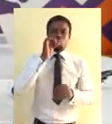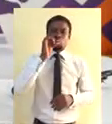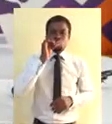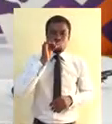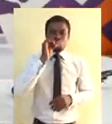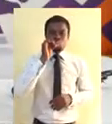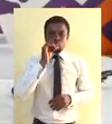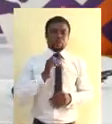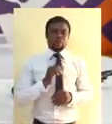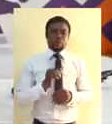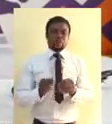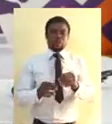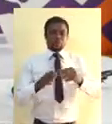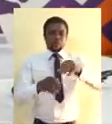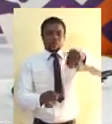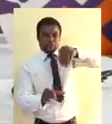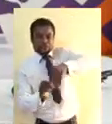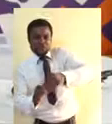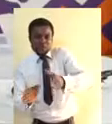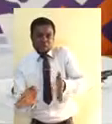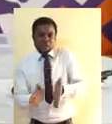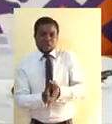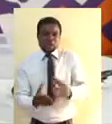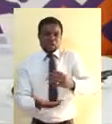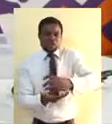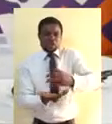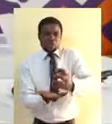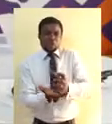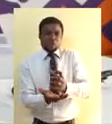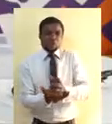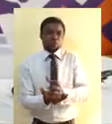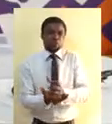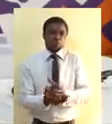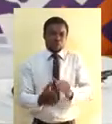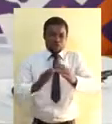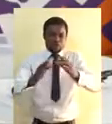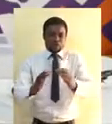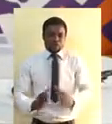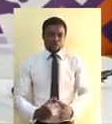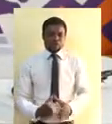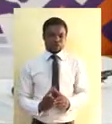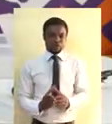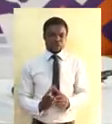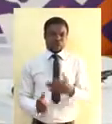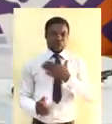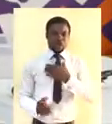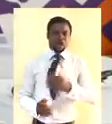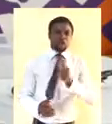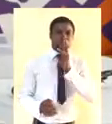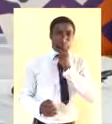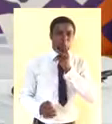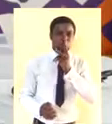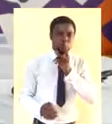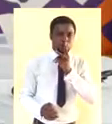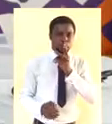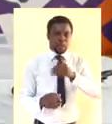a bendy straw, a funnel, a cup, a bottle with